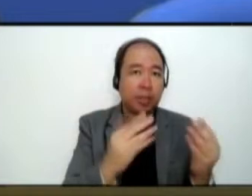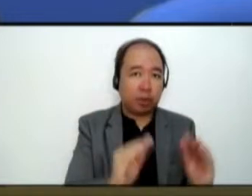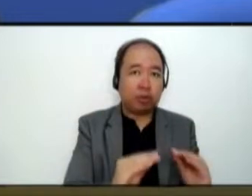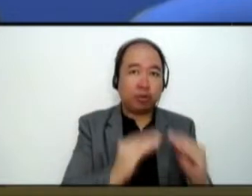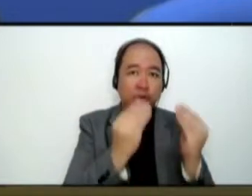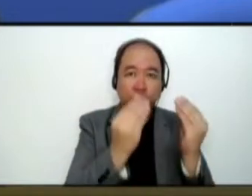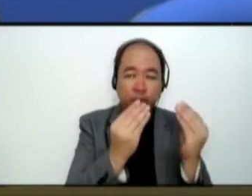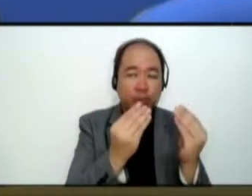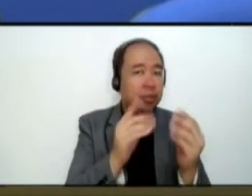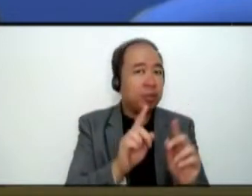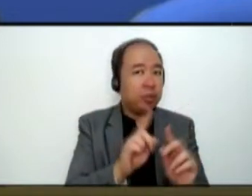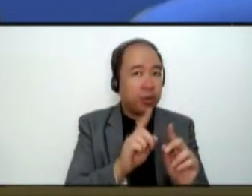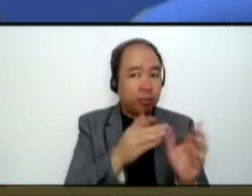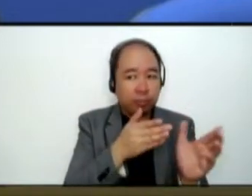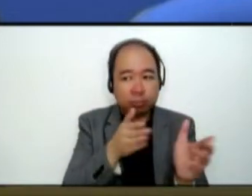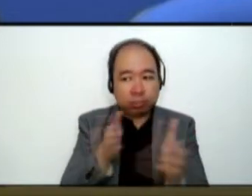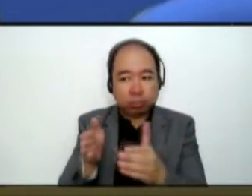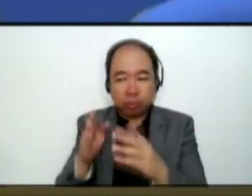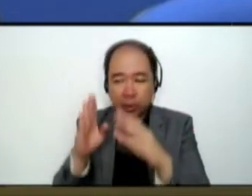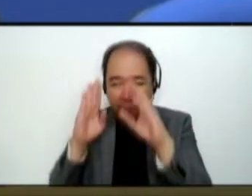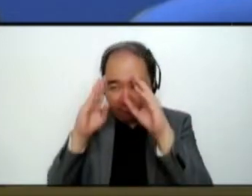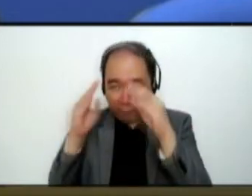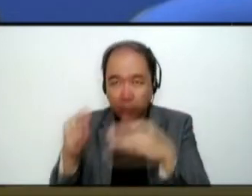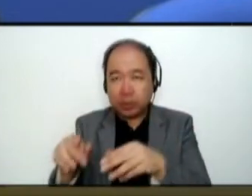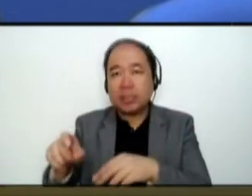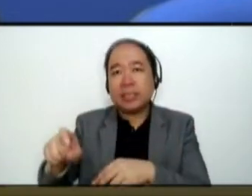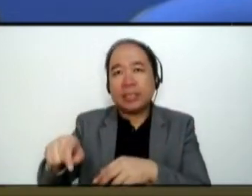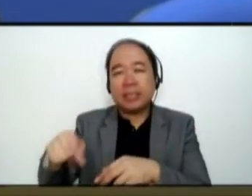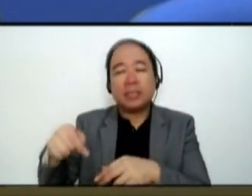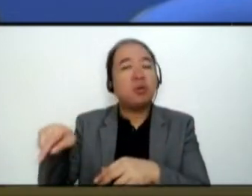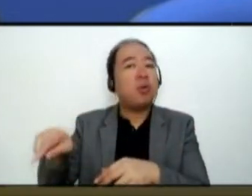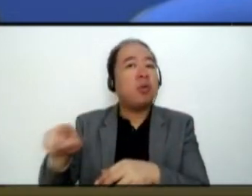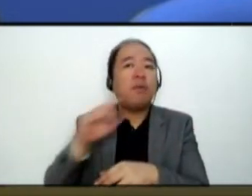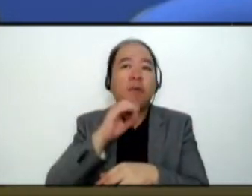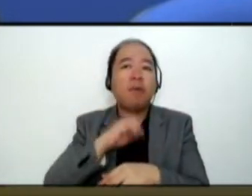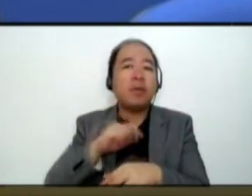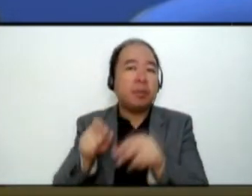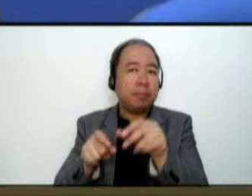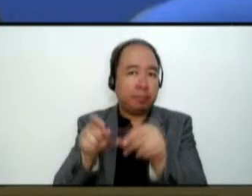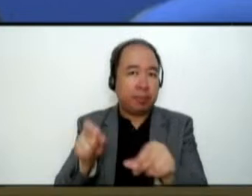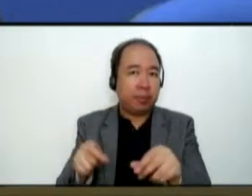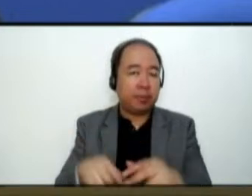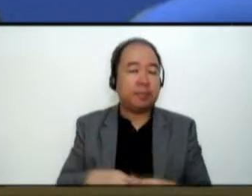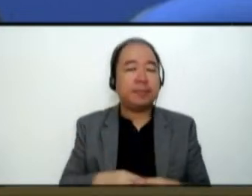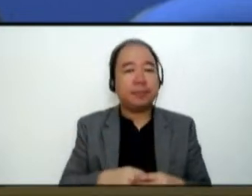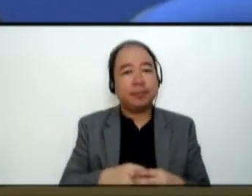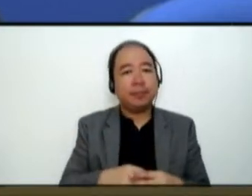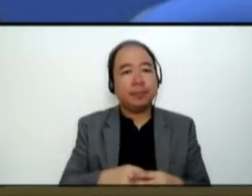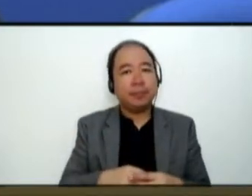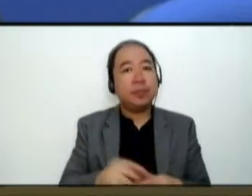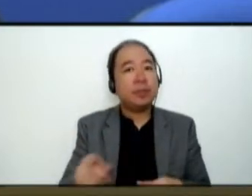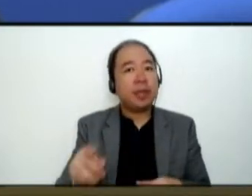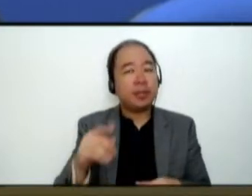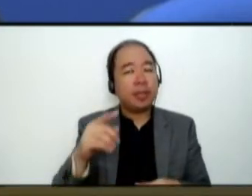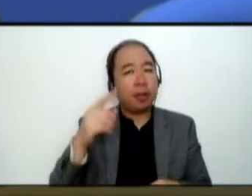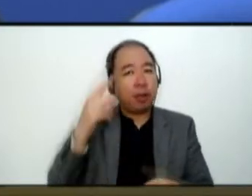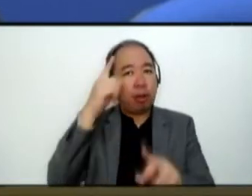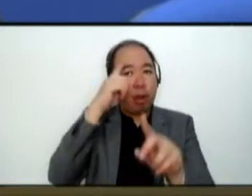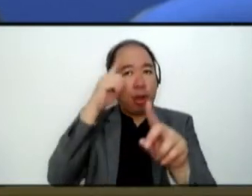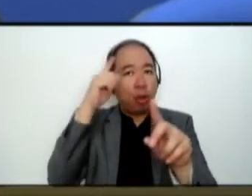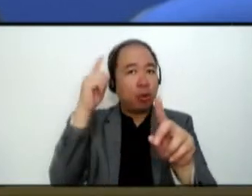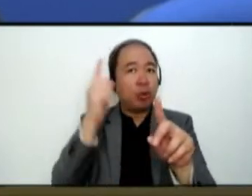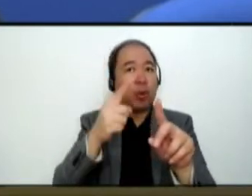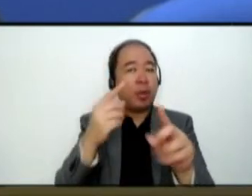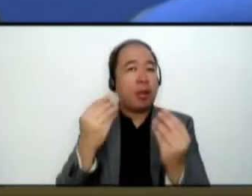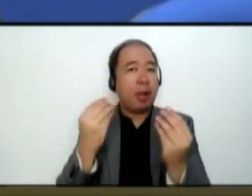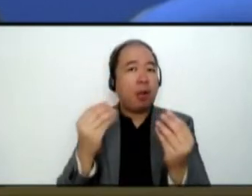to addressing the needs of our older population. The ideal goal is to ensure that